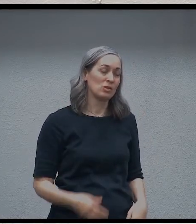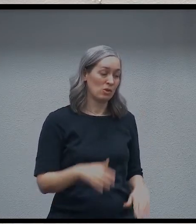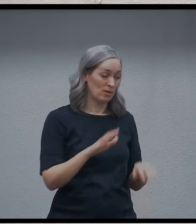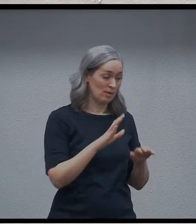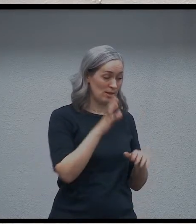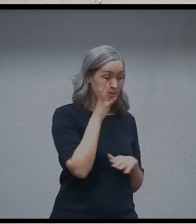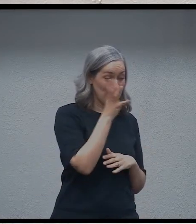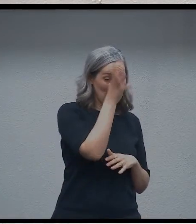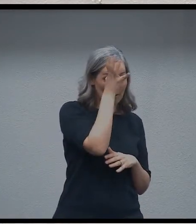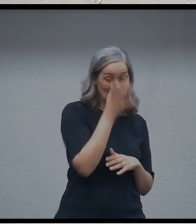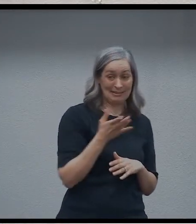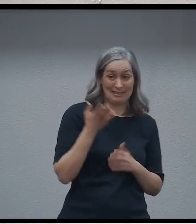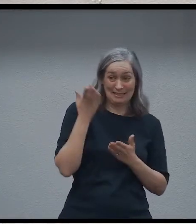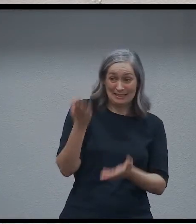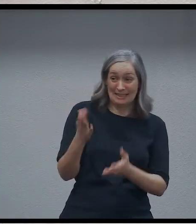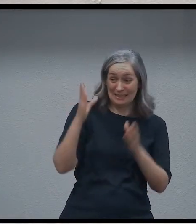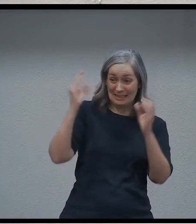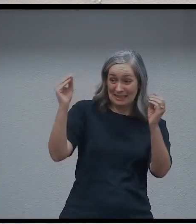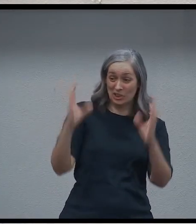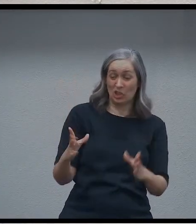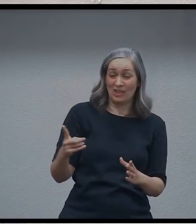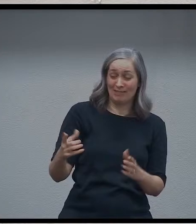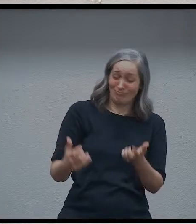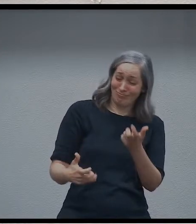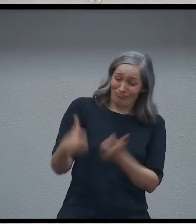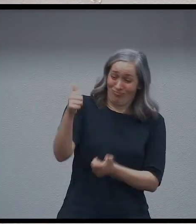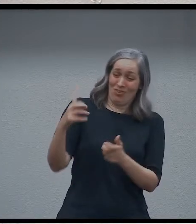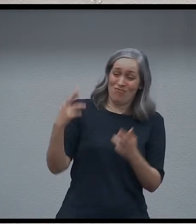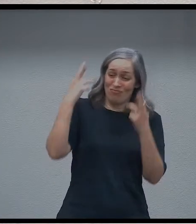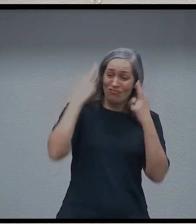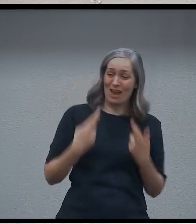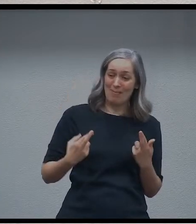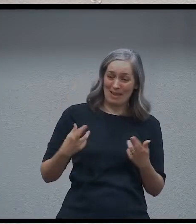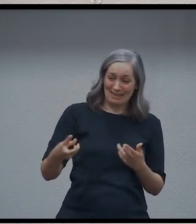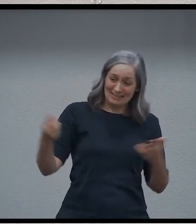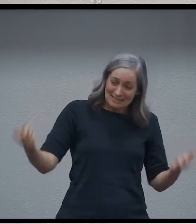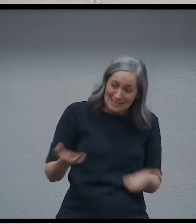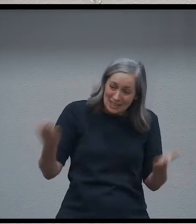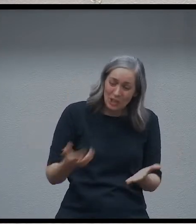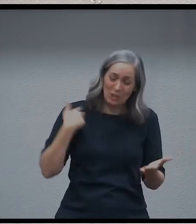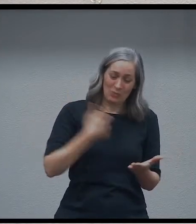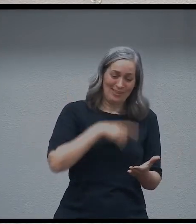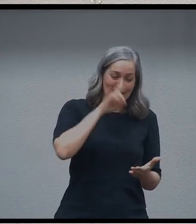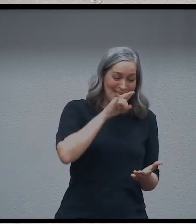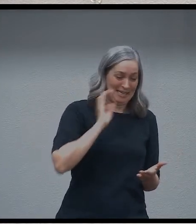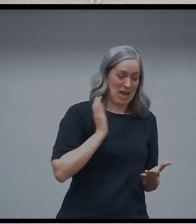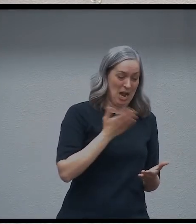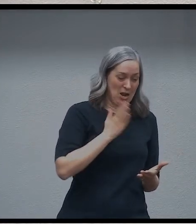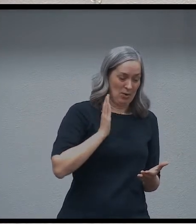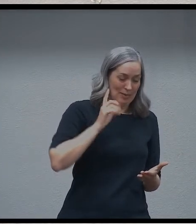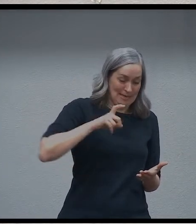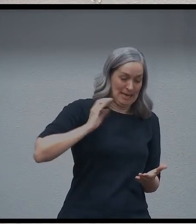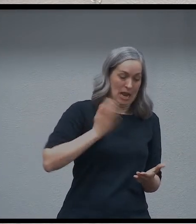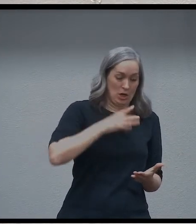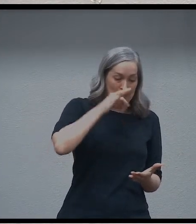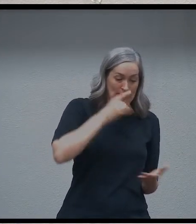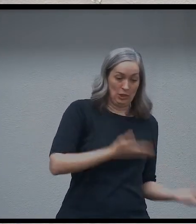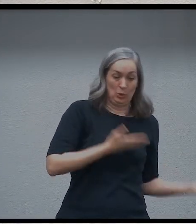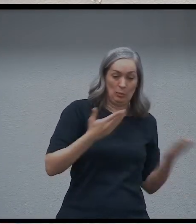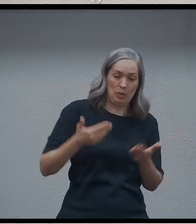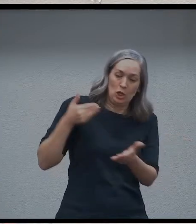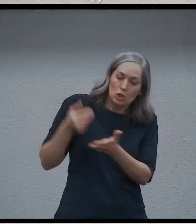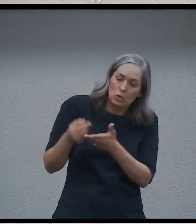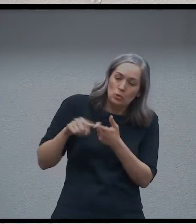parents are sitting there going, the teacher, the rabbi of the rabbis is here. We need to get our children as close to him as possible. And all